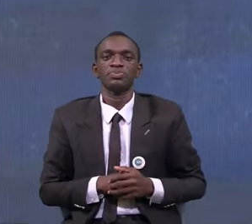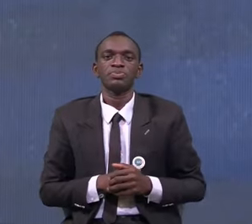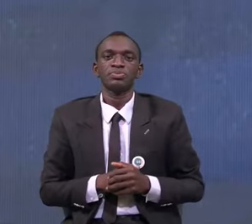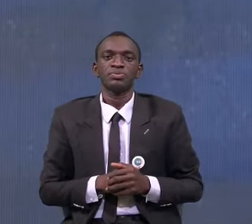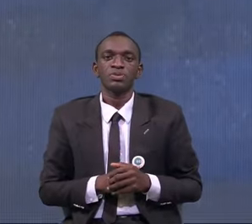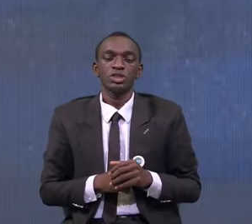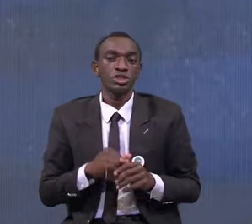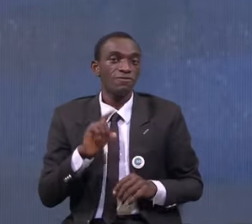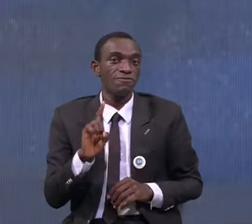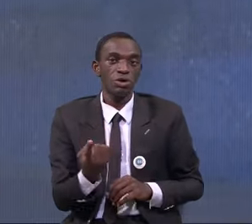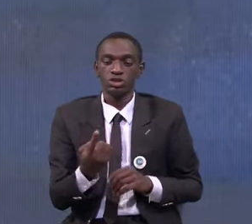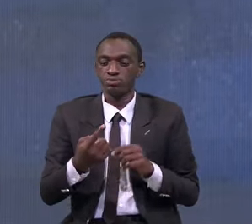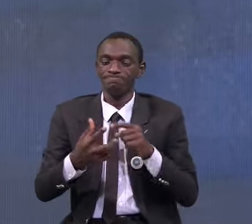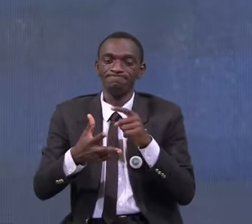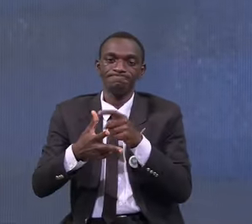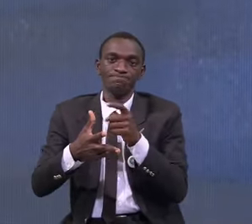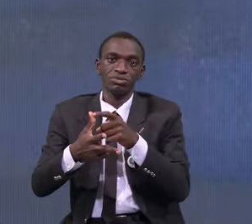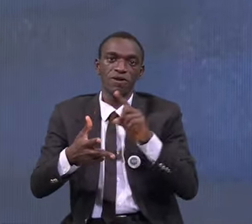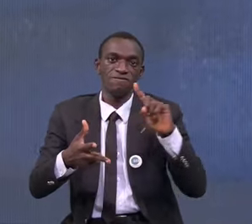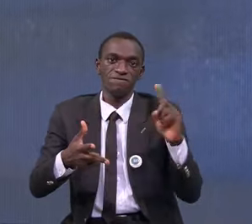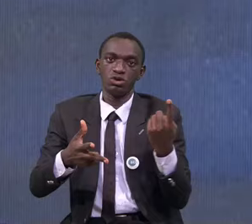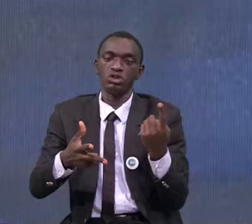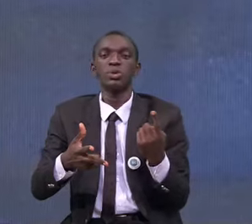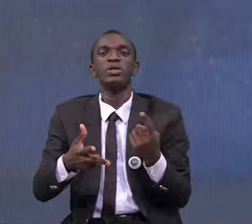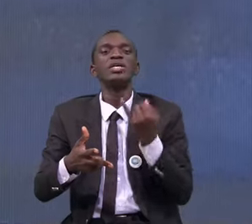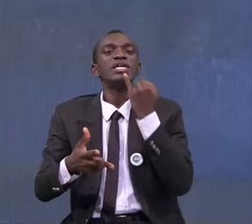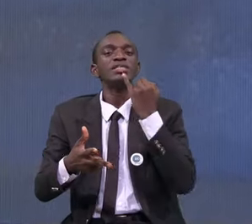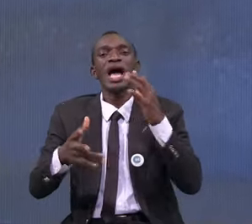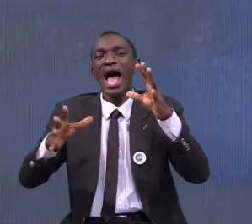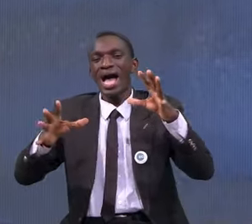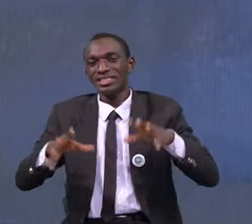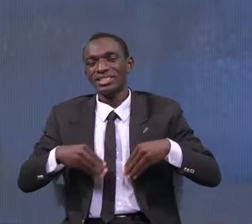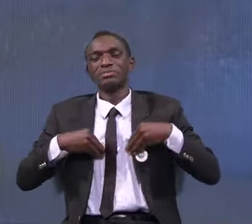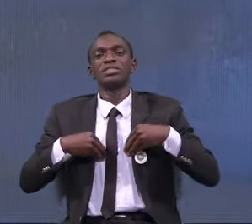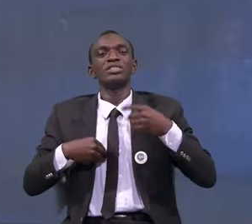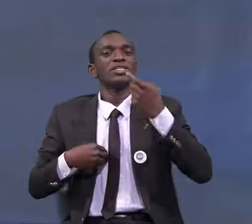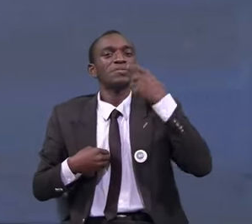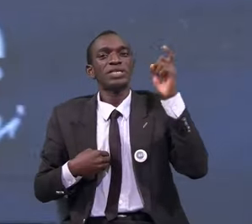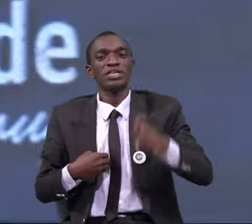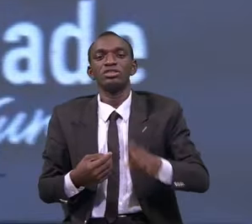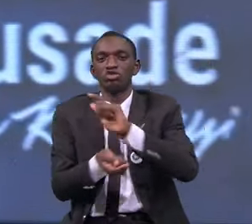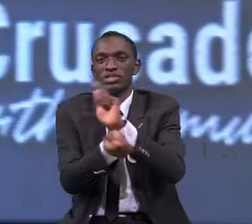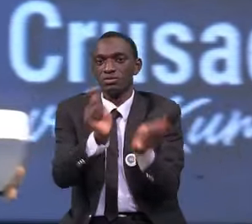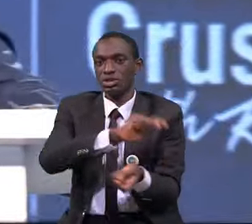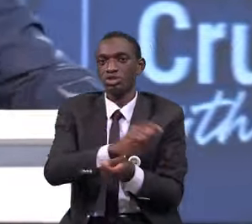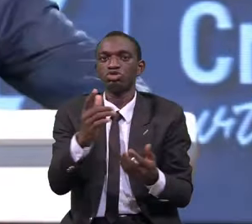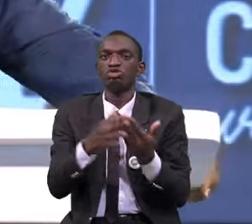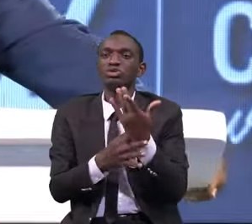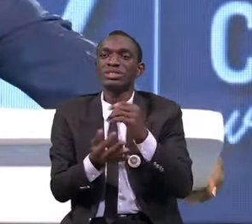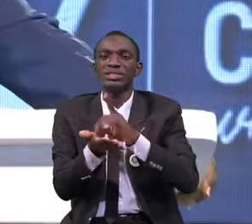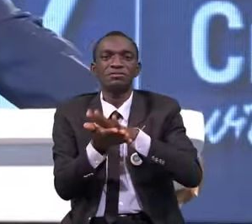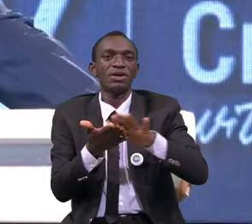Look at number one. Number one, accepting the decree transformation through the divine